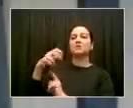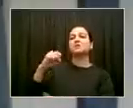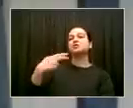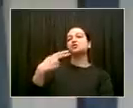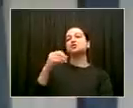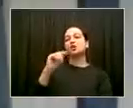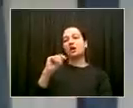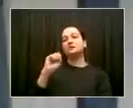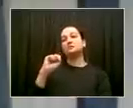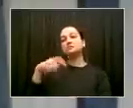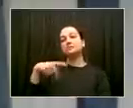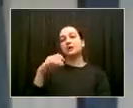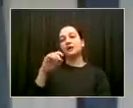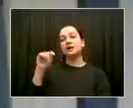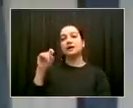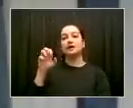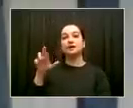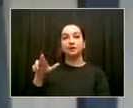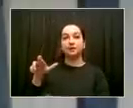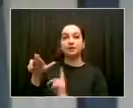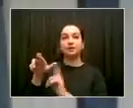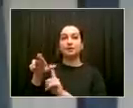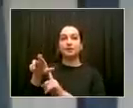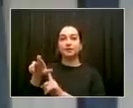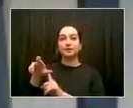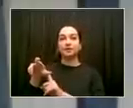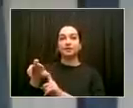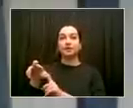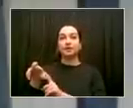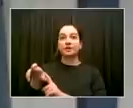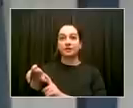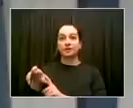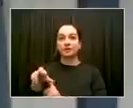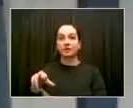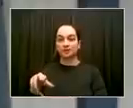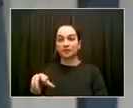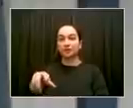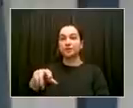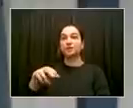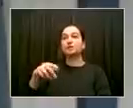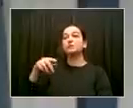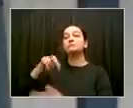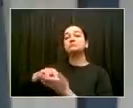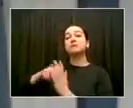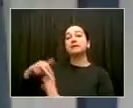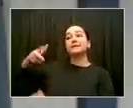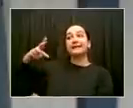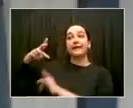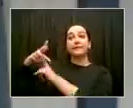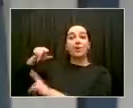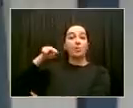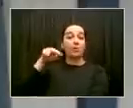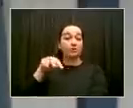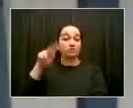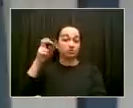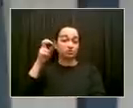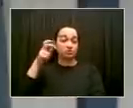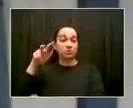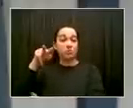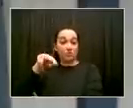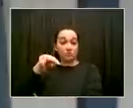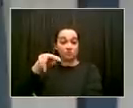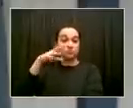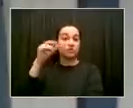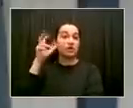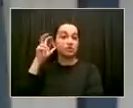able to collect ballistics. In some cases, we get into a lobby. In the lobby, we pull surveillance video, and we're able to identify the perpetrator of the crime or who pulled